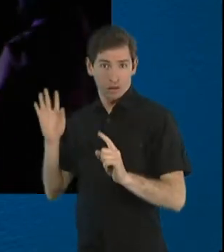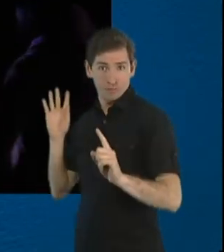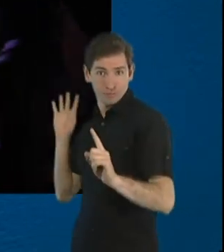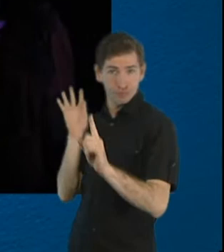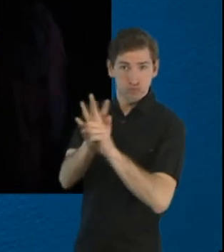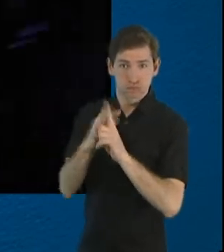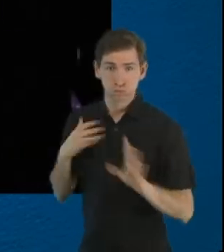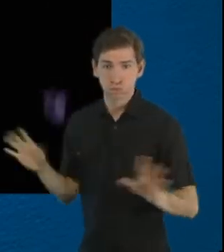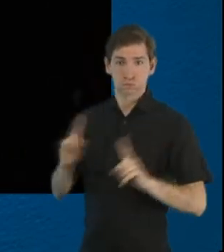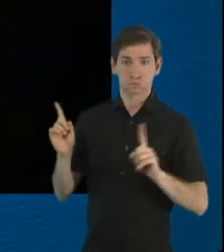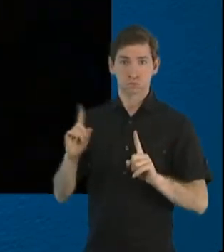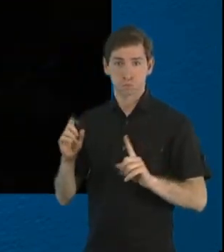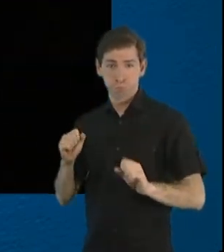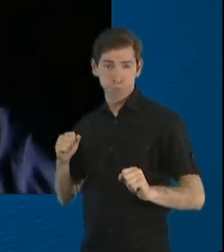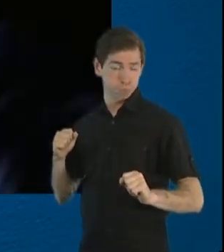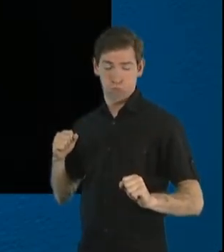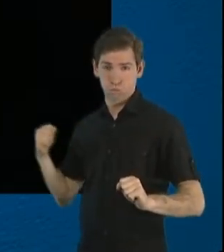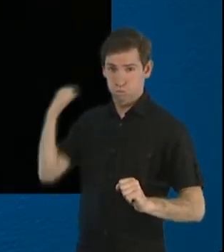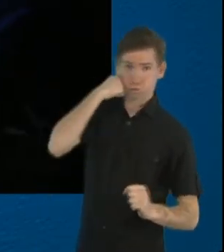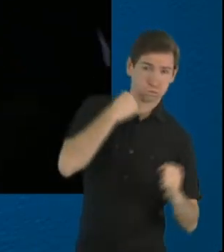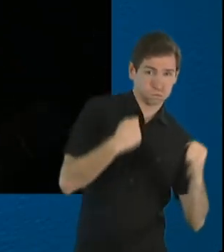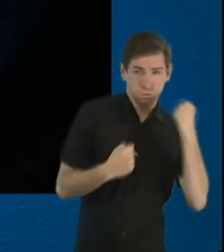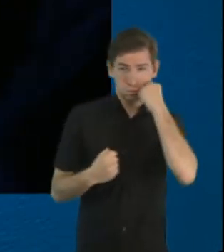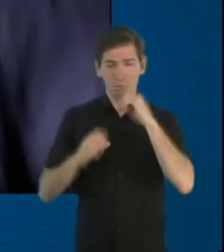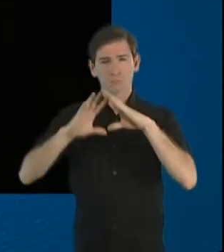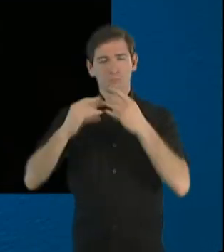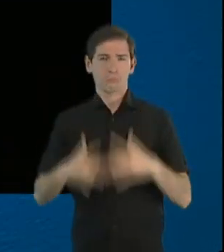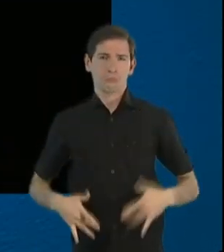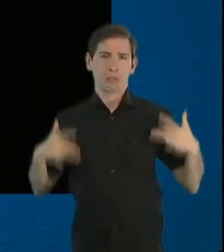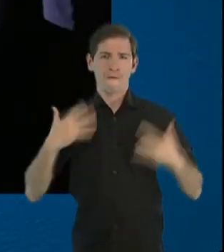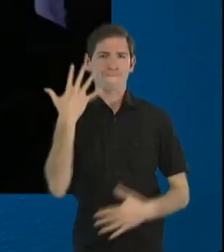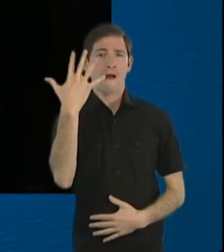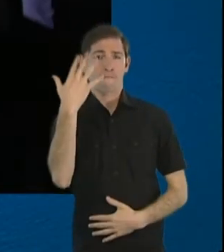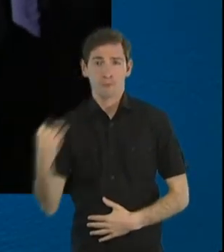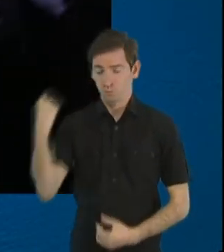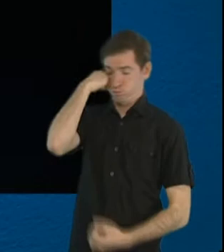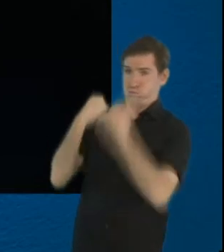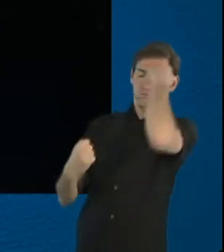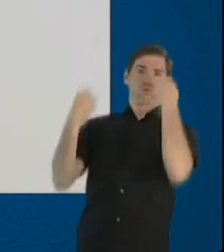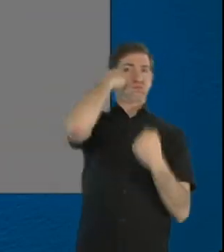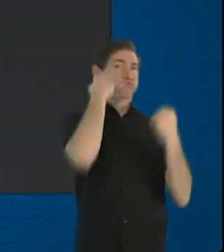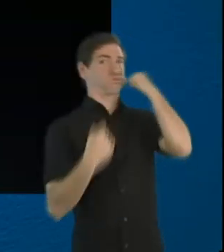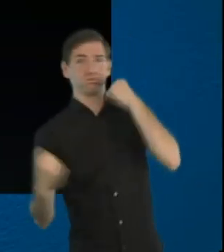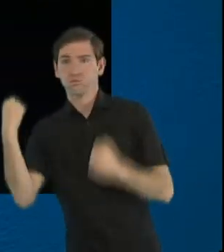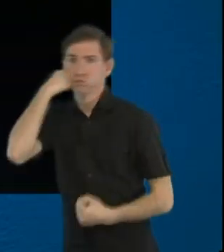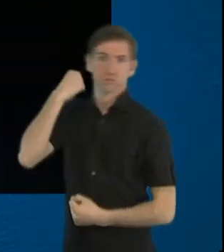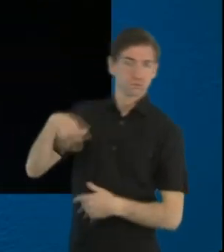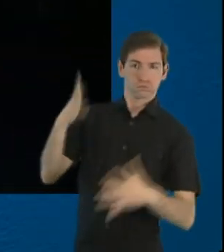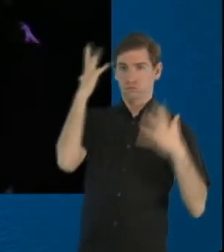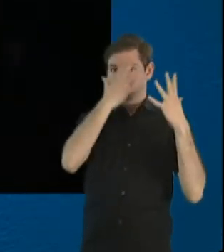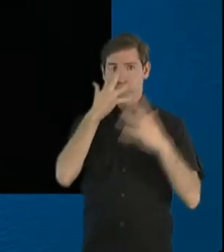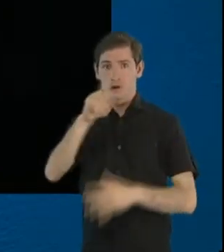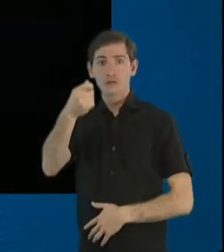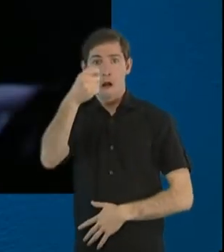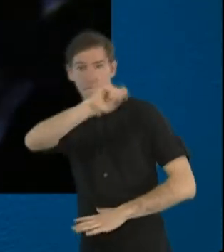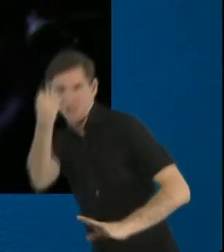me. And at that moment they punched me up. I took about 5 blows to the face. They brought out a knife